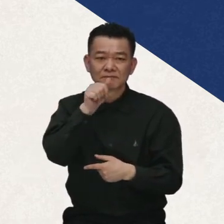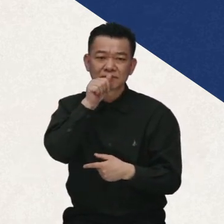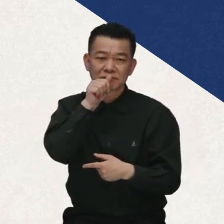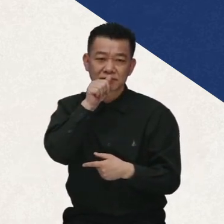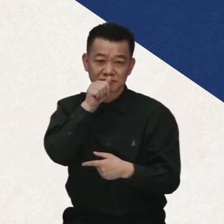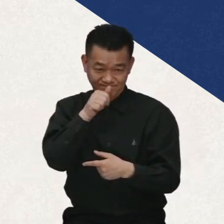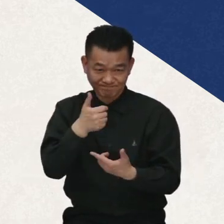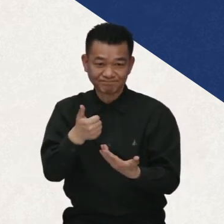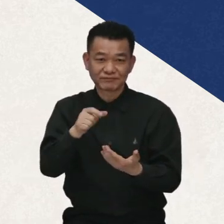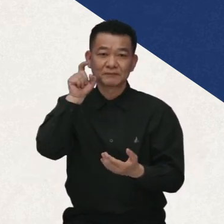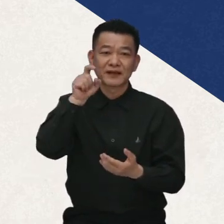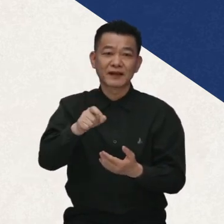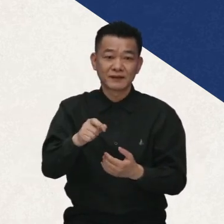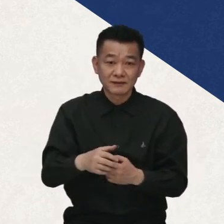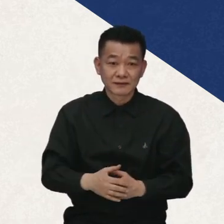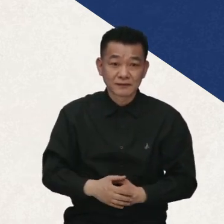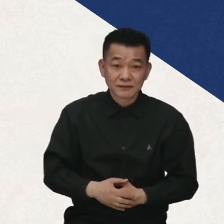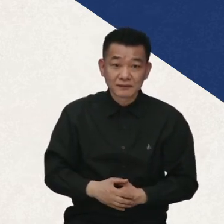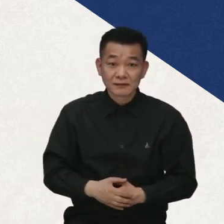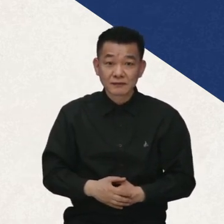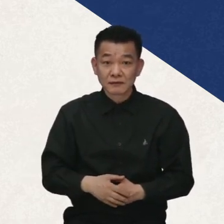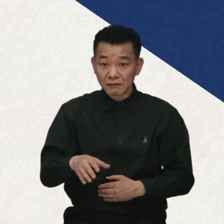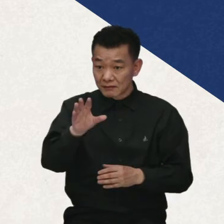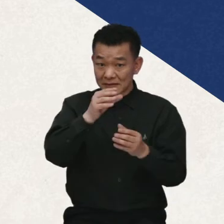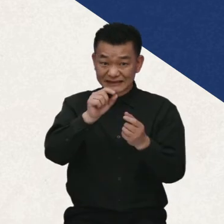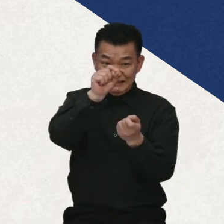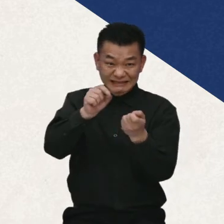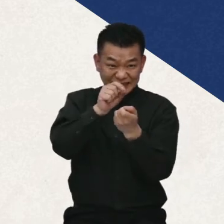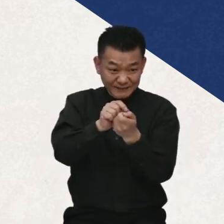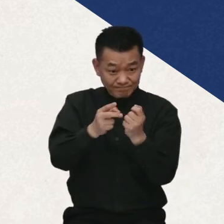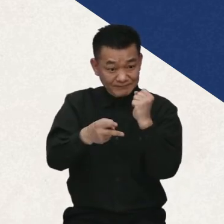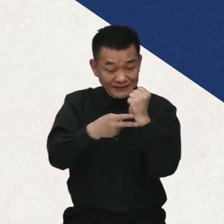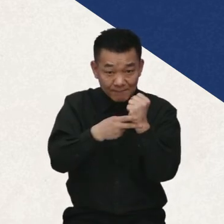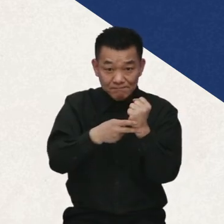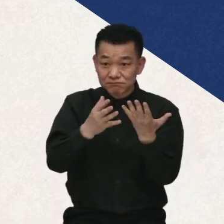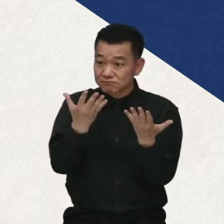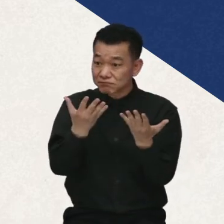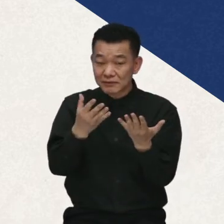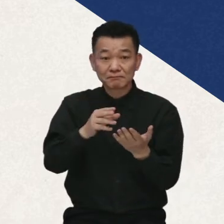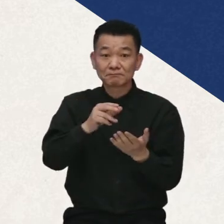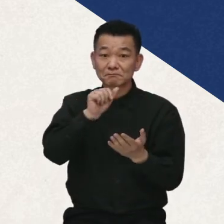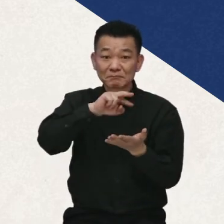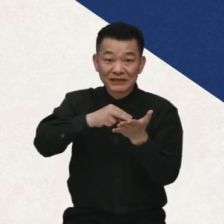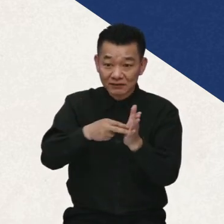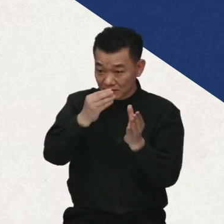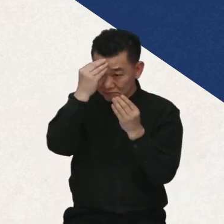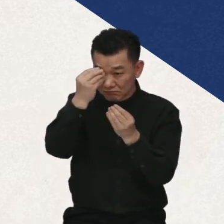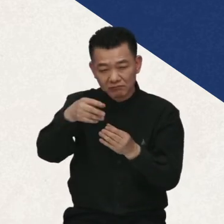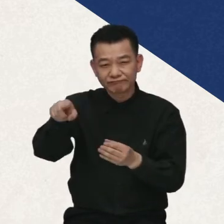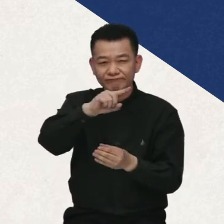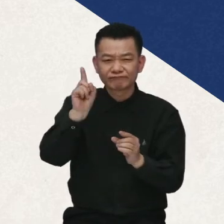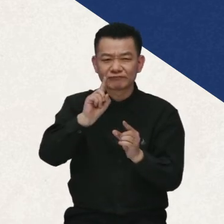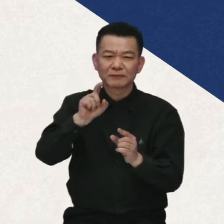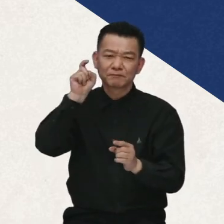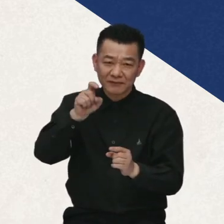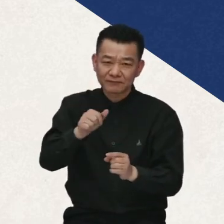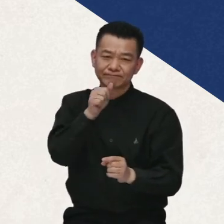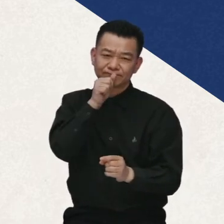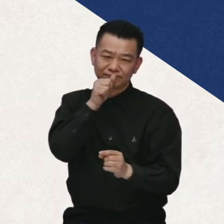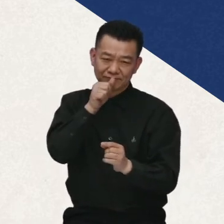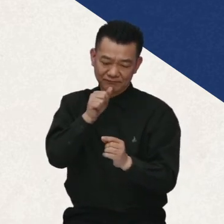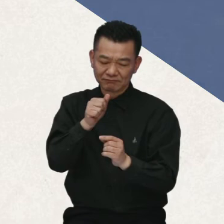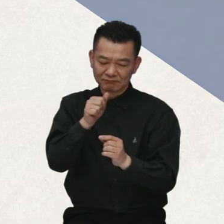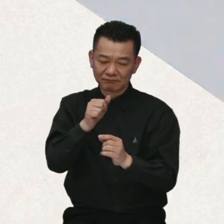and its confidentiality for the person with mental disabilities and person with disabilities living in facilities should be